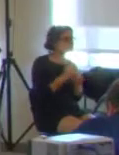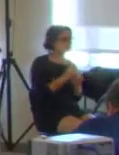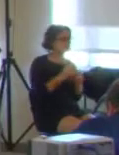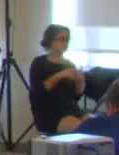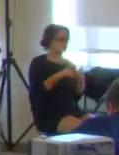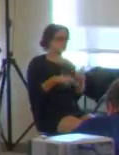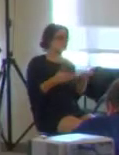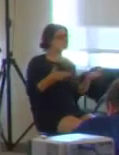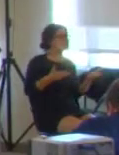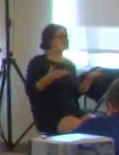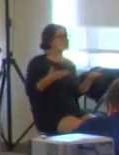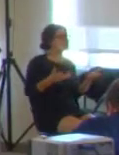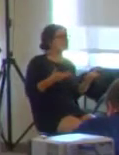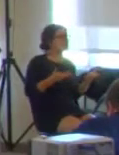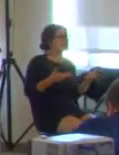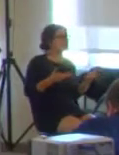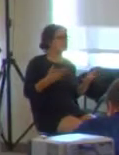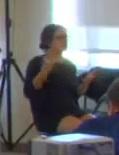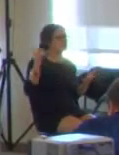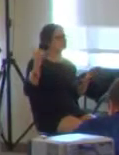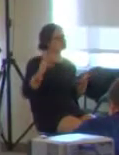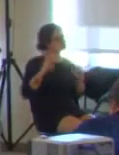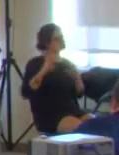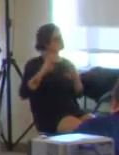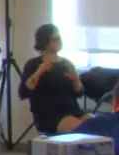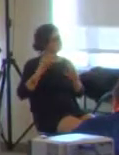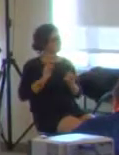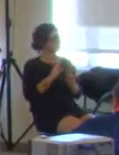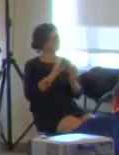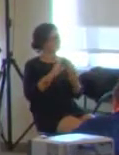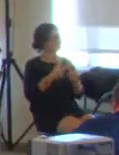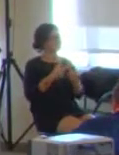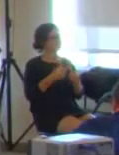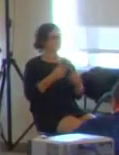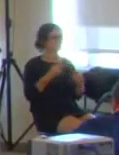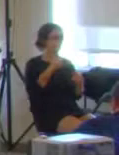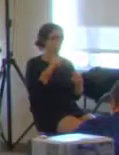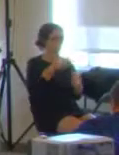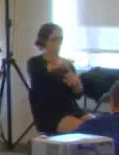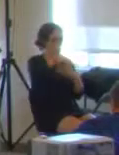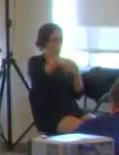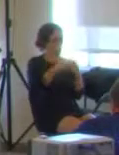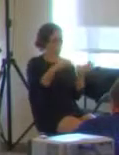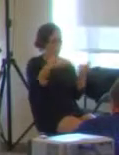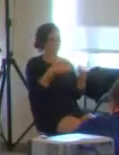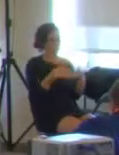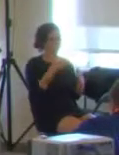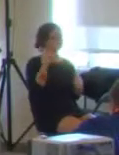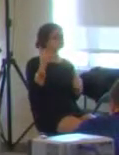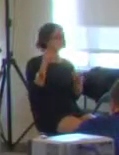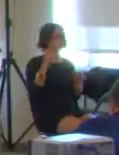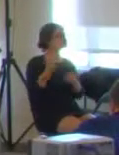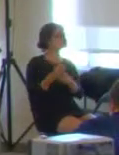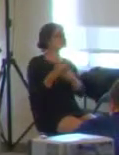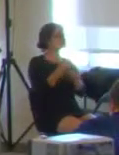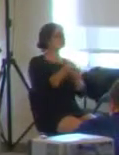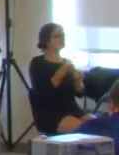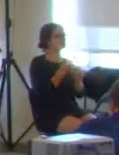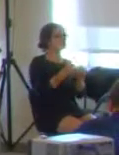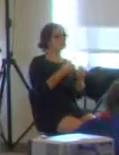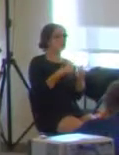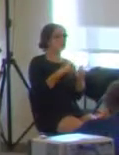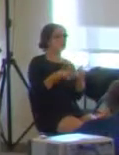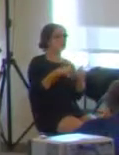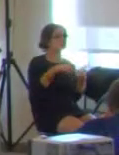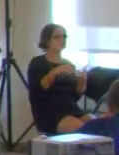achieved. Well, what do you think this showed? And this is consistent with every outcome study in the United States. It showed